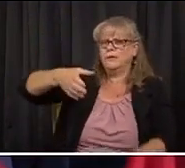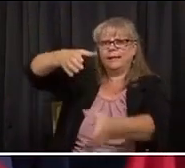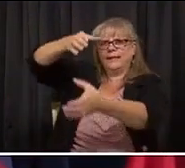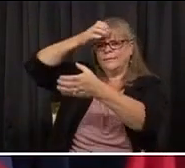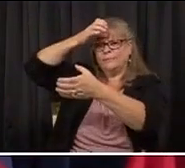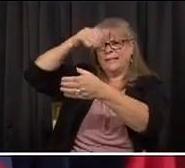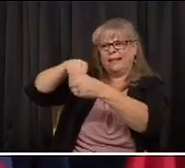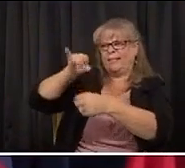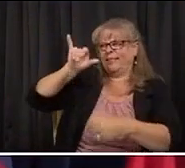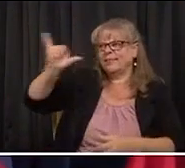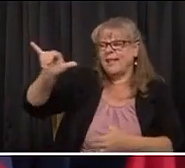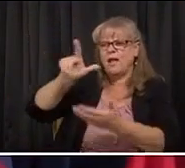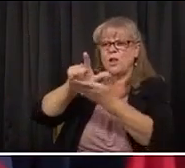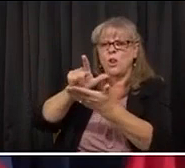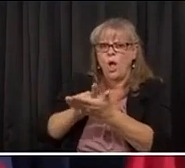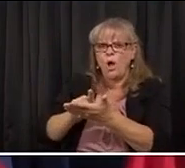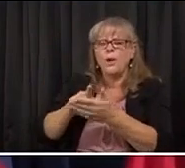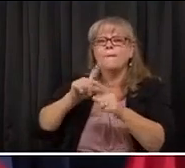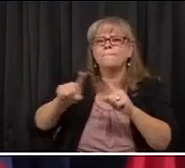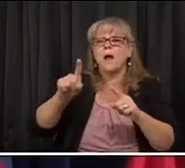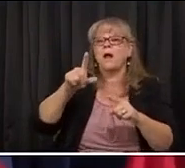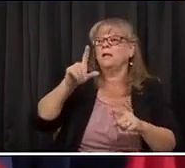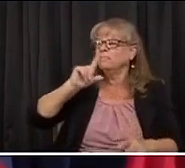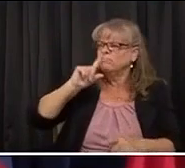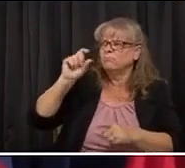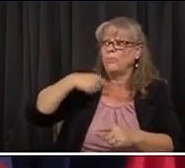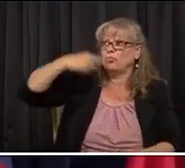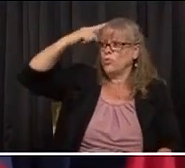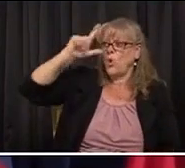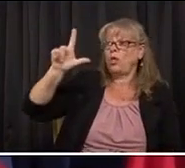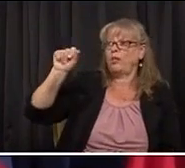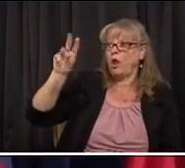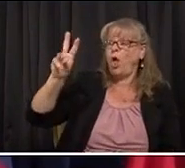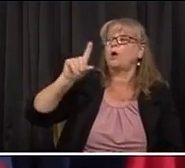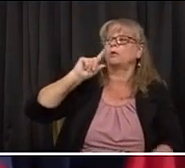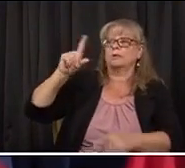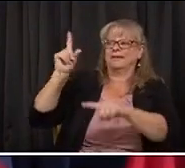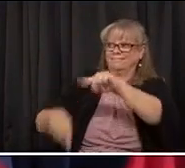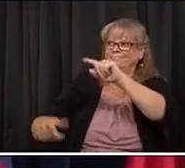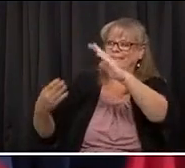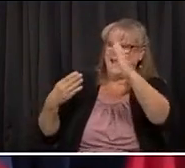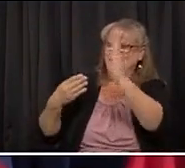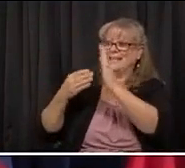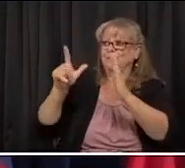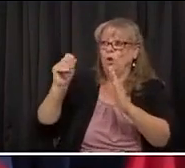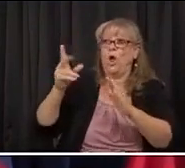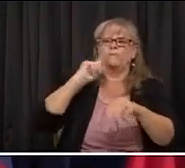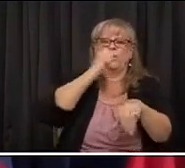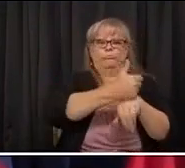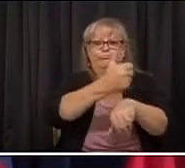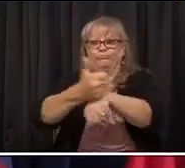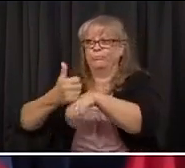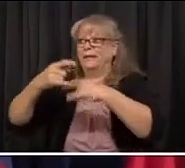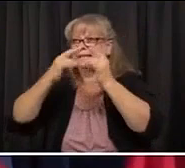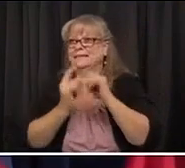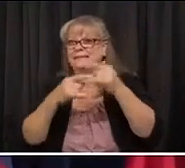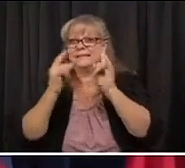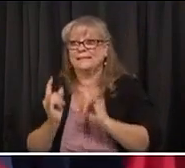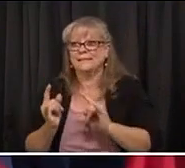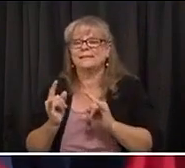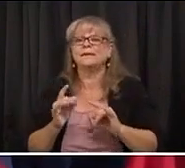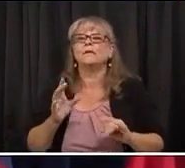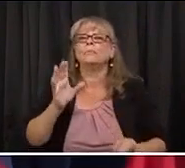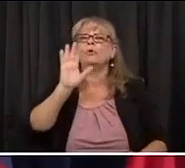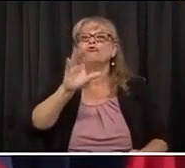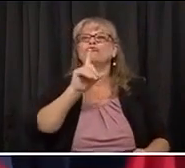law. It certainly is, but that's very different than damage to property. I mean,